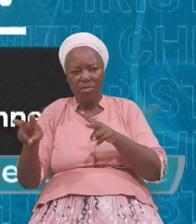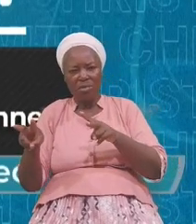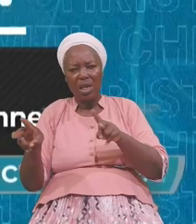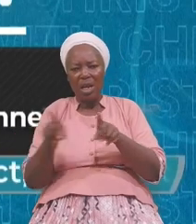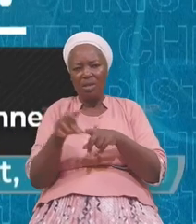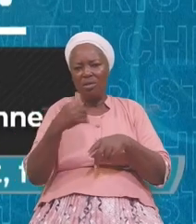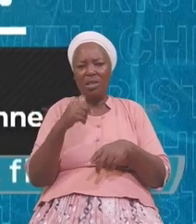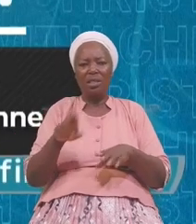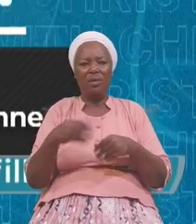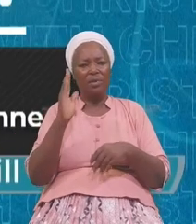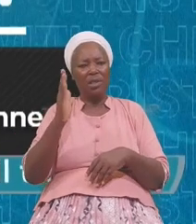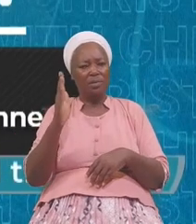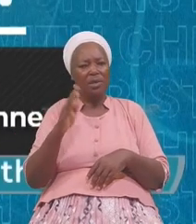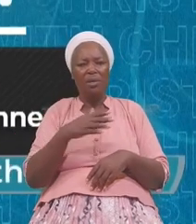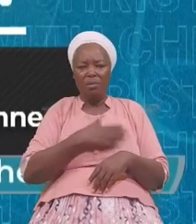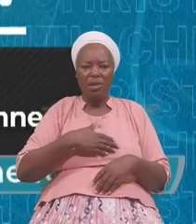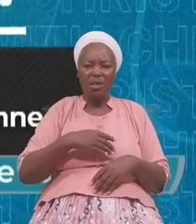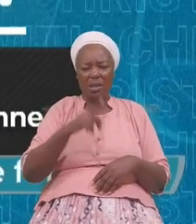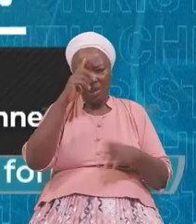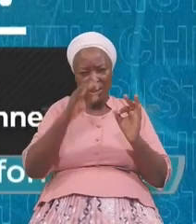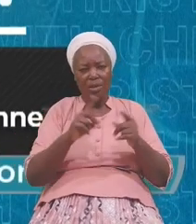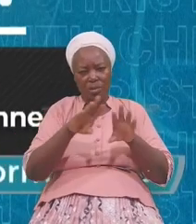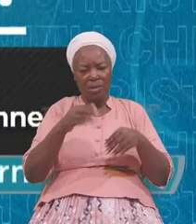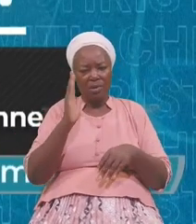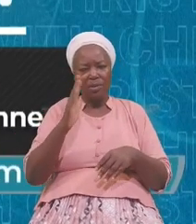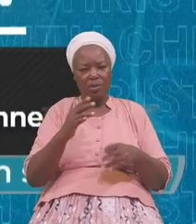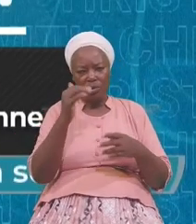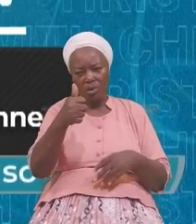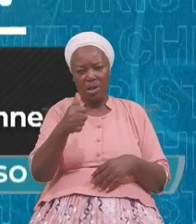is a need or needs in your own life.